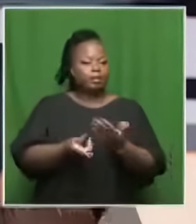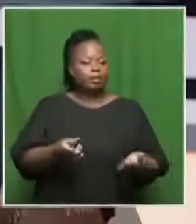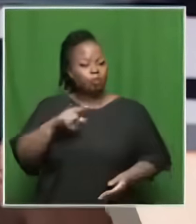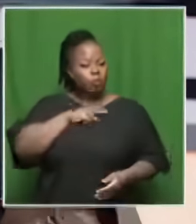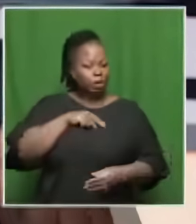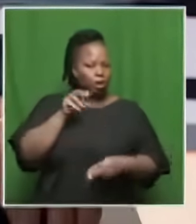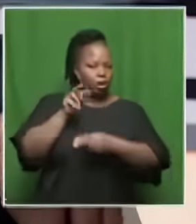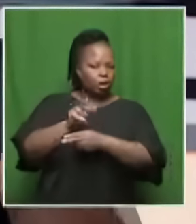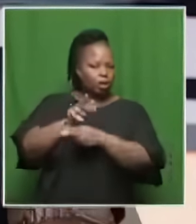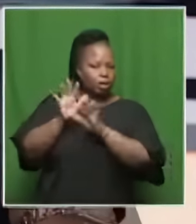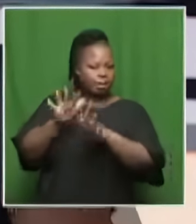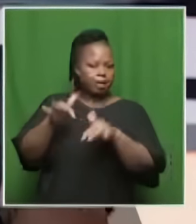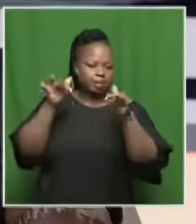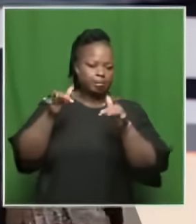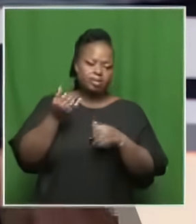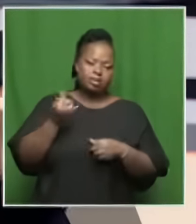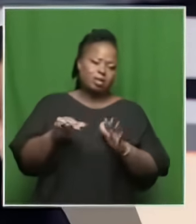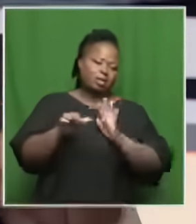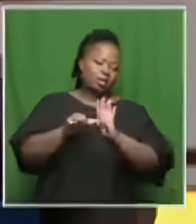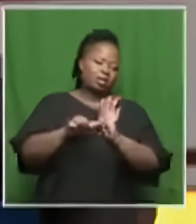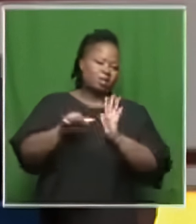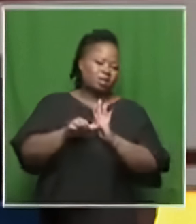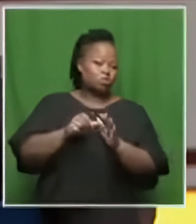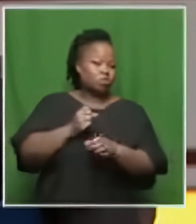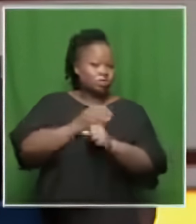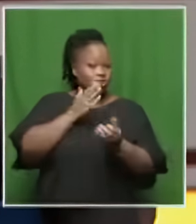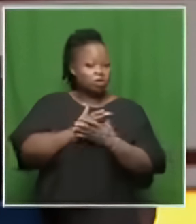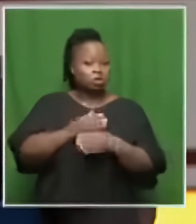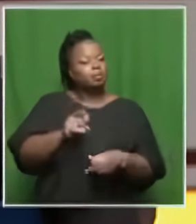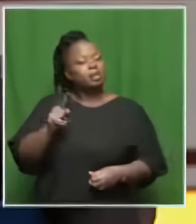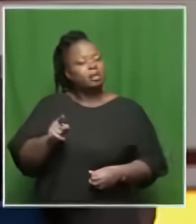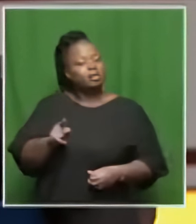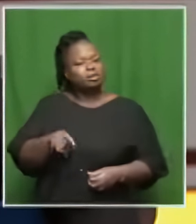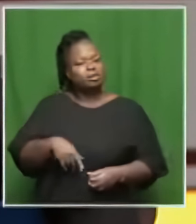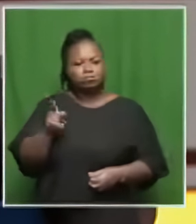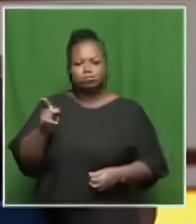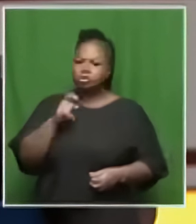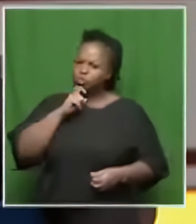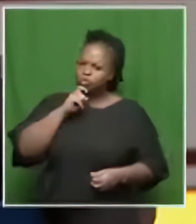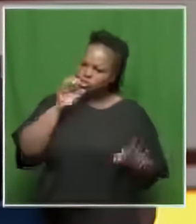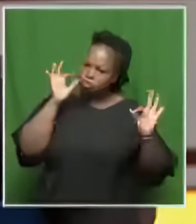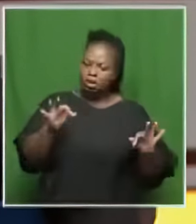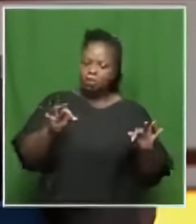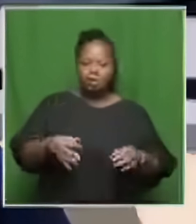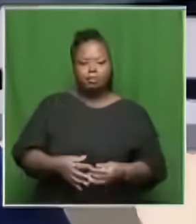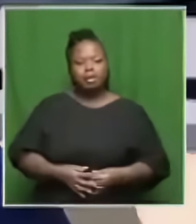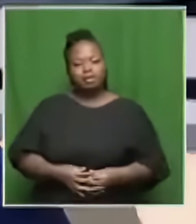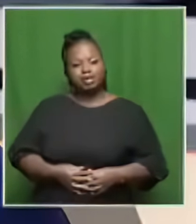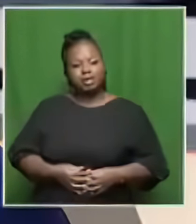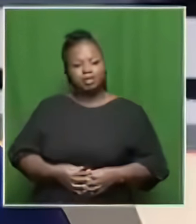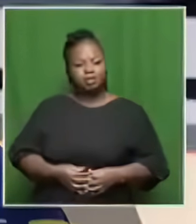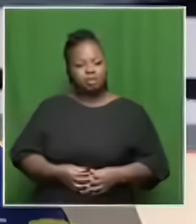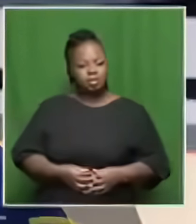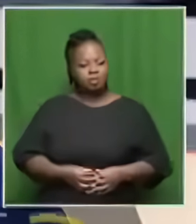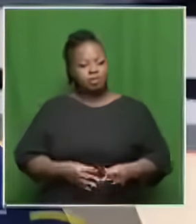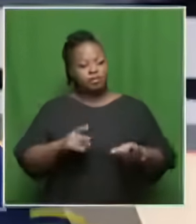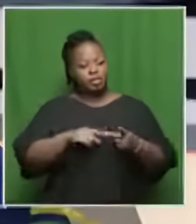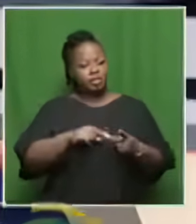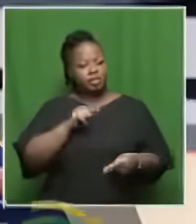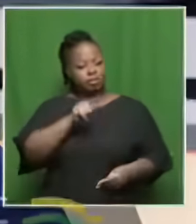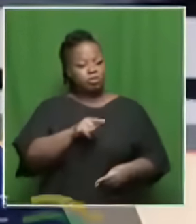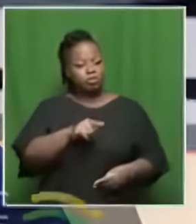the oversight role of Parliament is critical in making sure that this democracy functions effectively. And Parliament